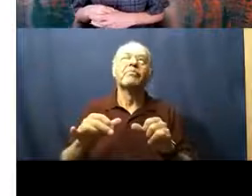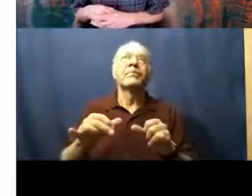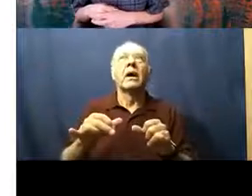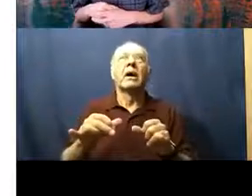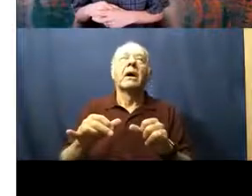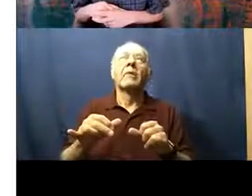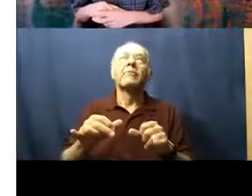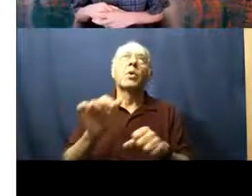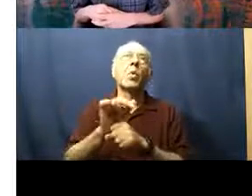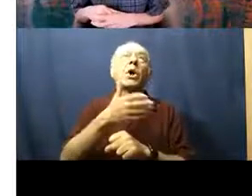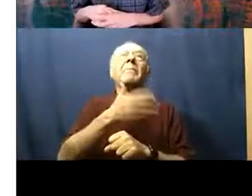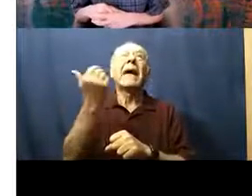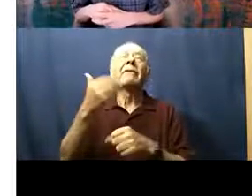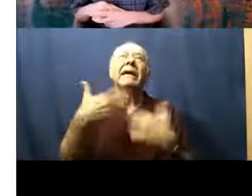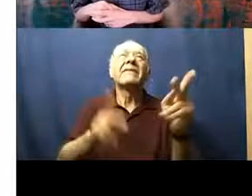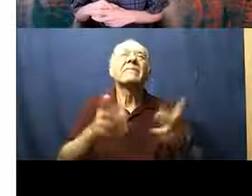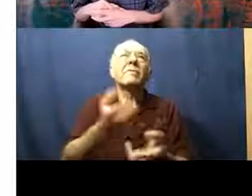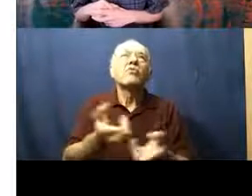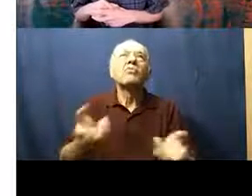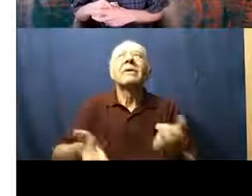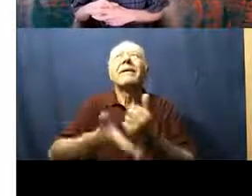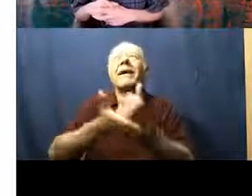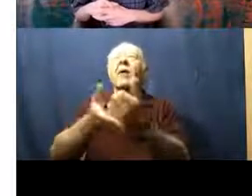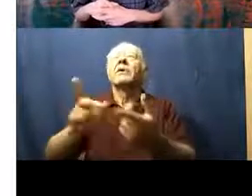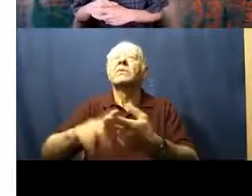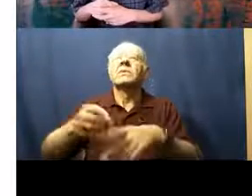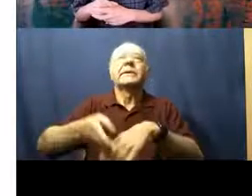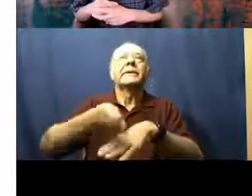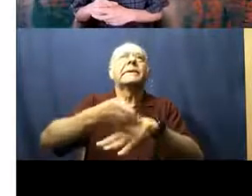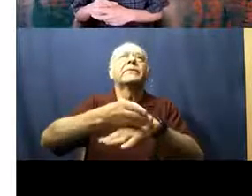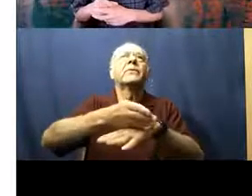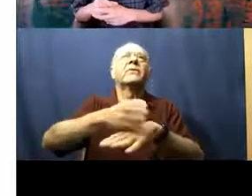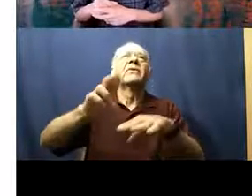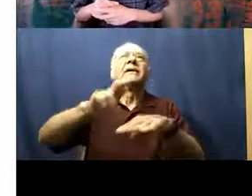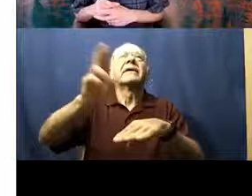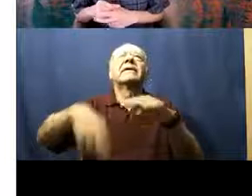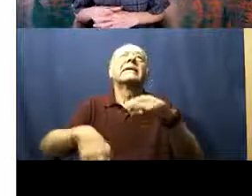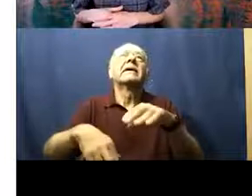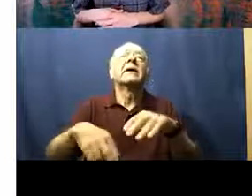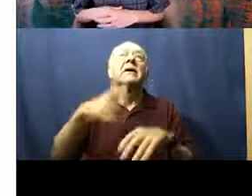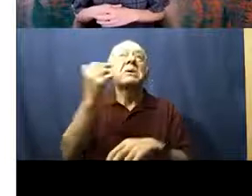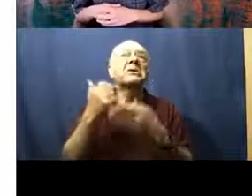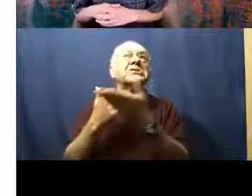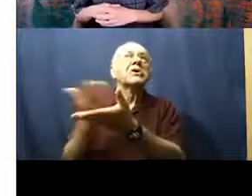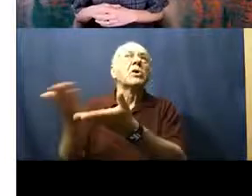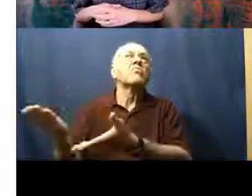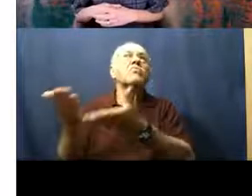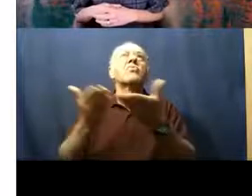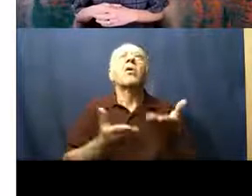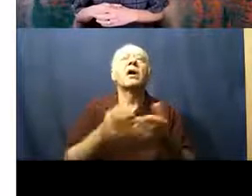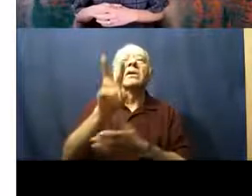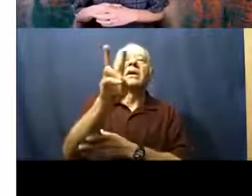people, giving people resources, helping to improve outcomes, was because she brought velocity